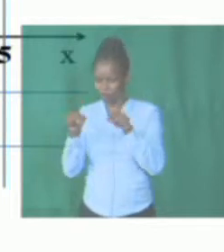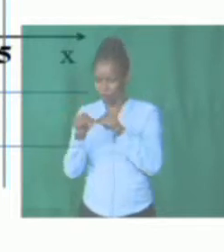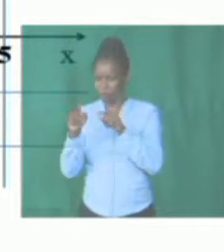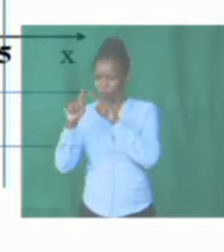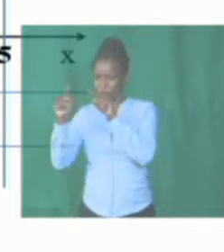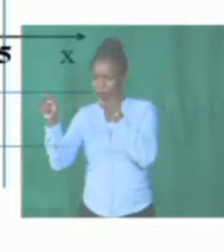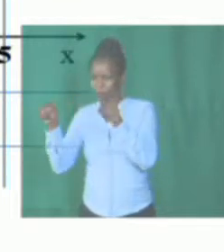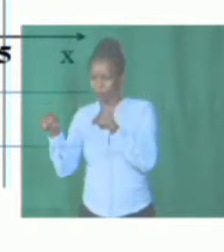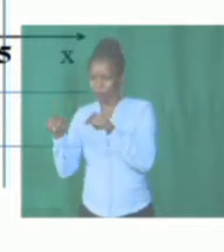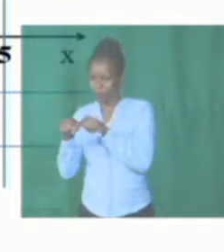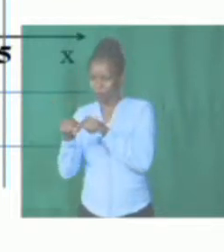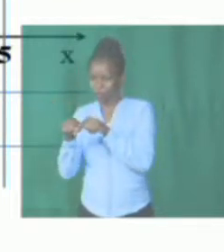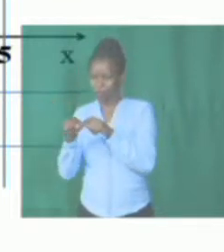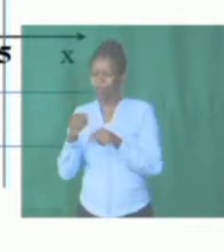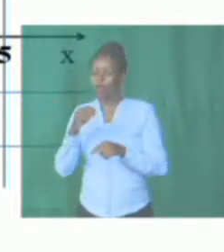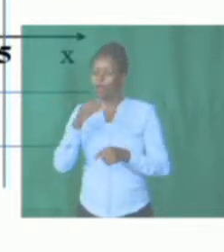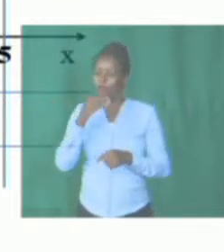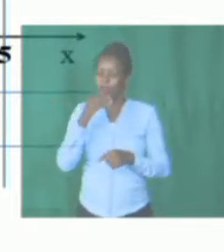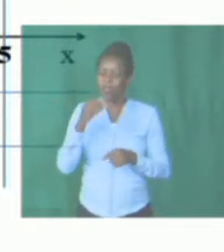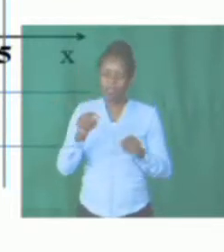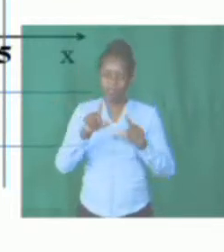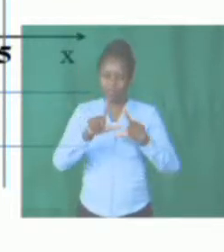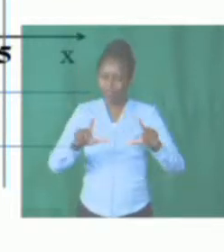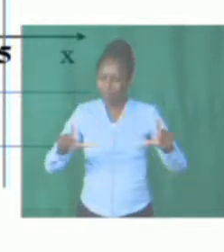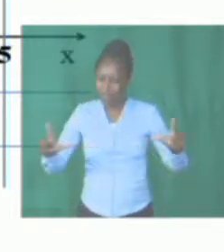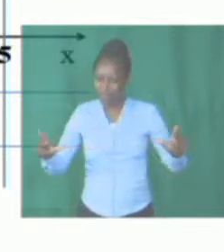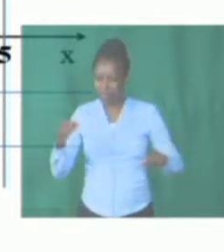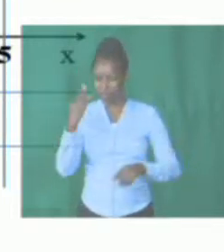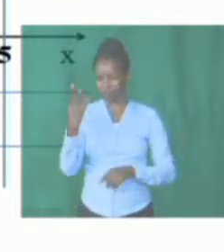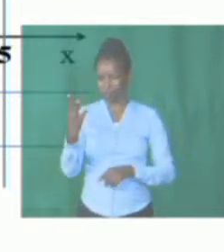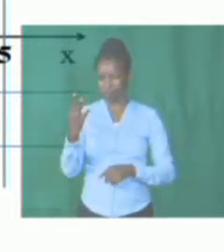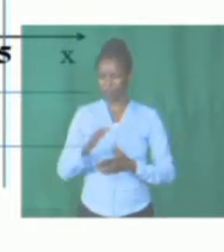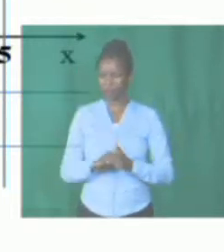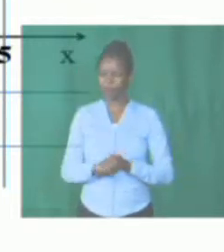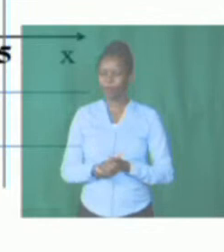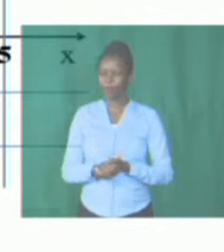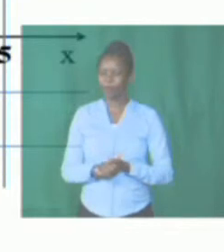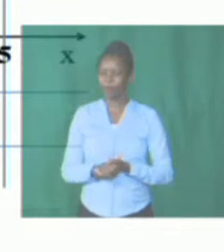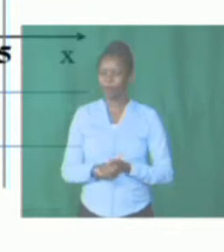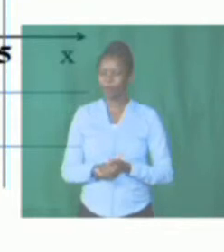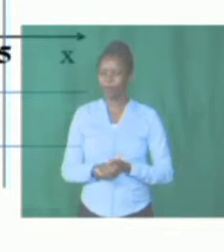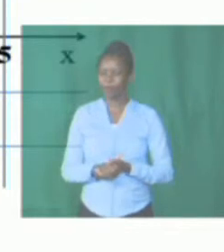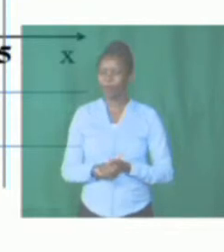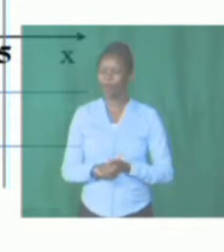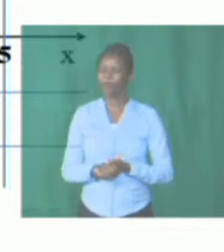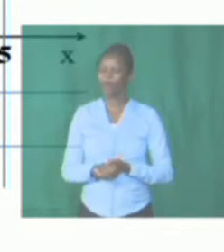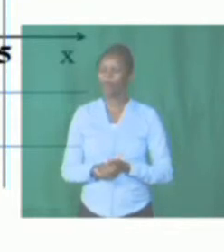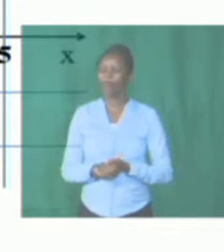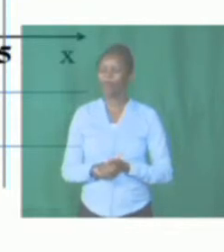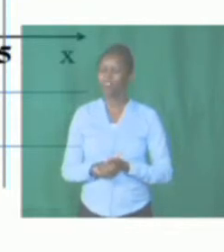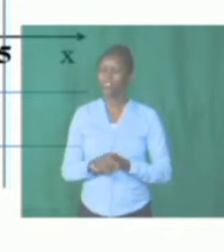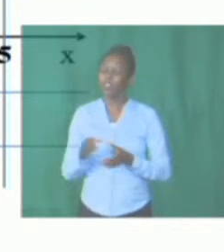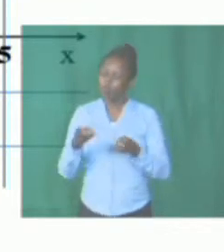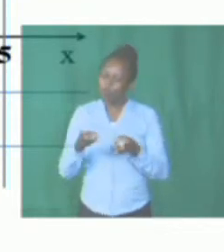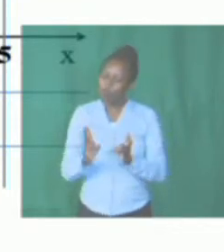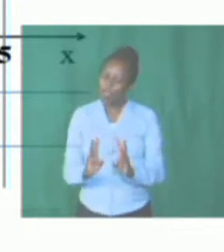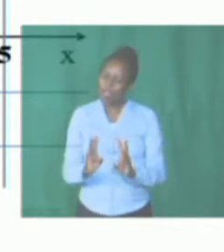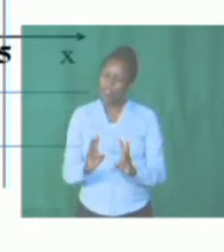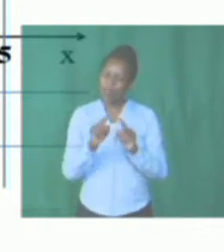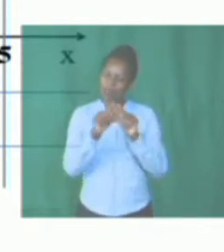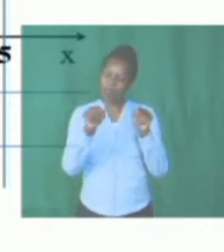squares. So hence you say the length of this line is 3. Okay, but that way of finding a length of a line